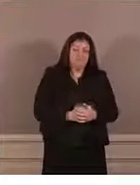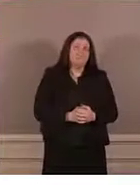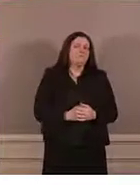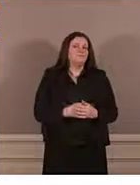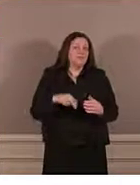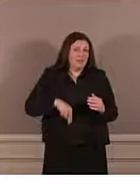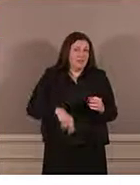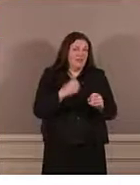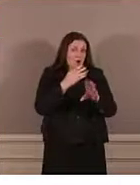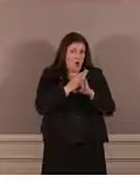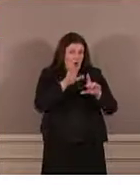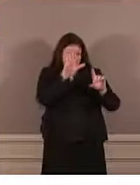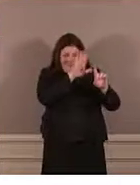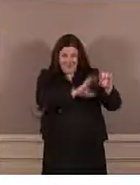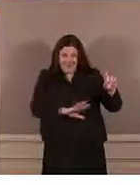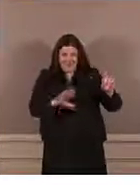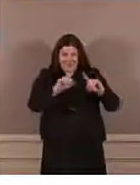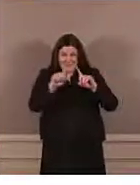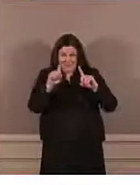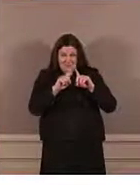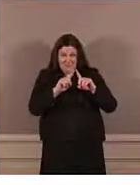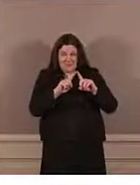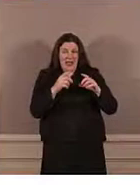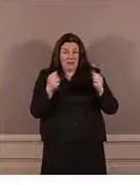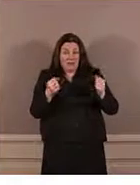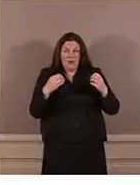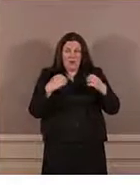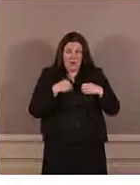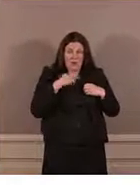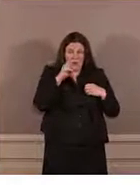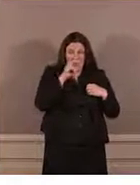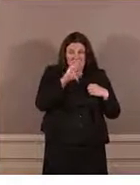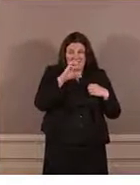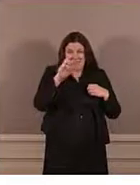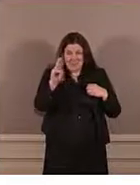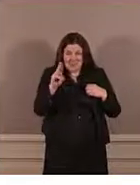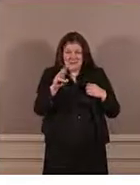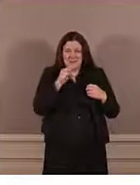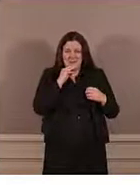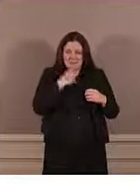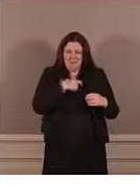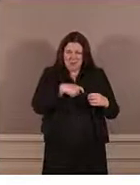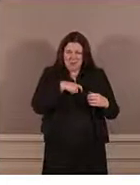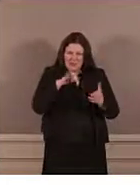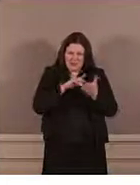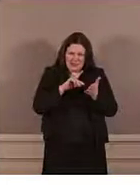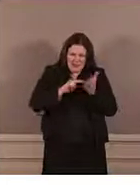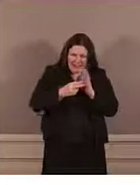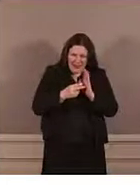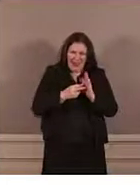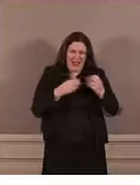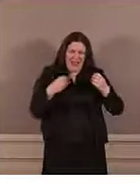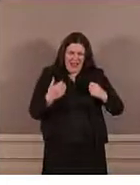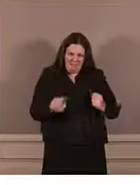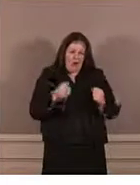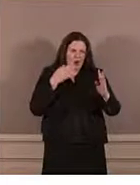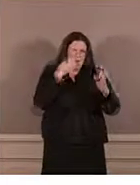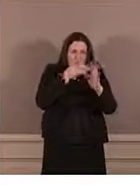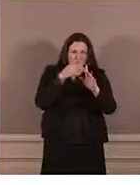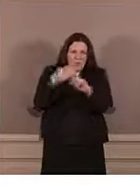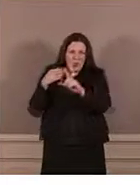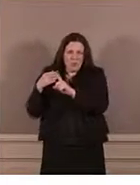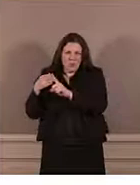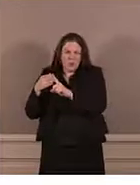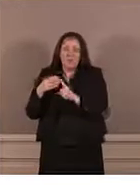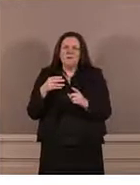we visited had those individual PCPs, and they had PCPs that were goal-orientated, and those goals included